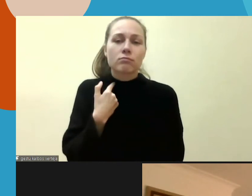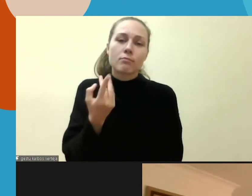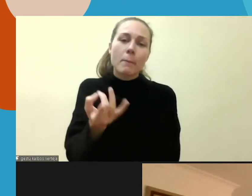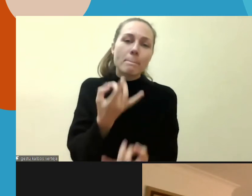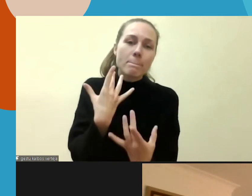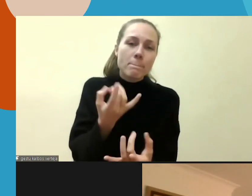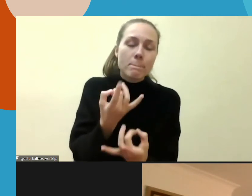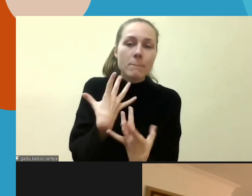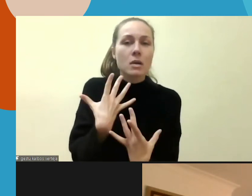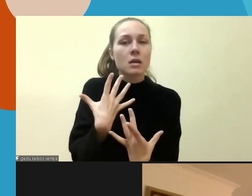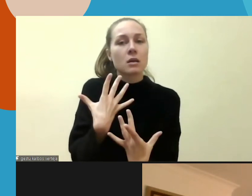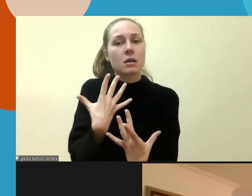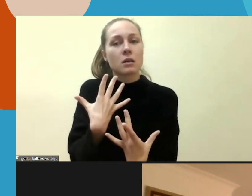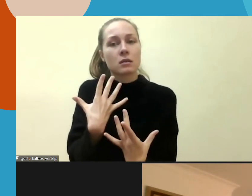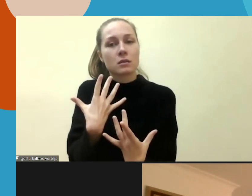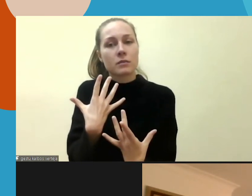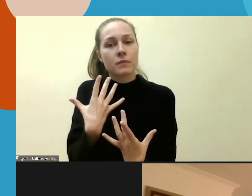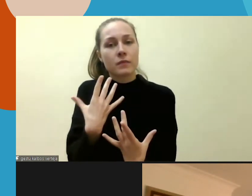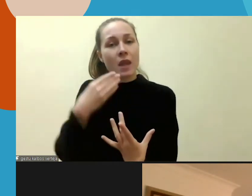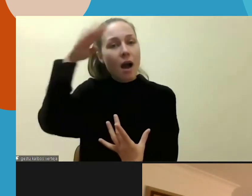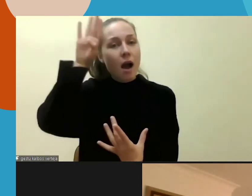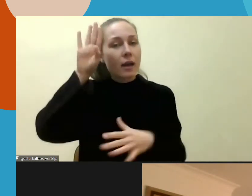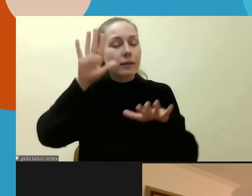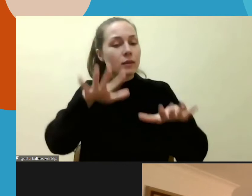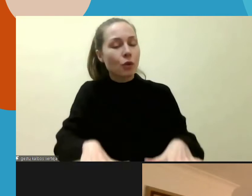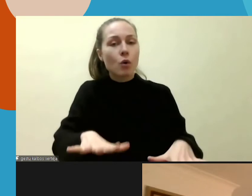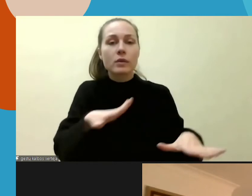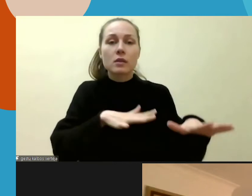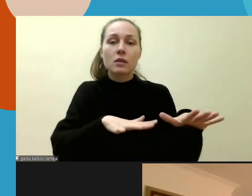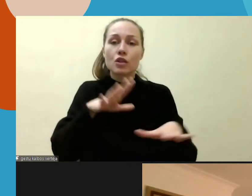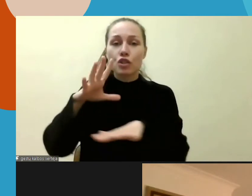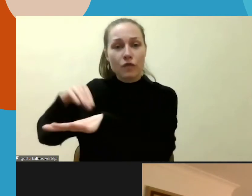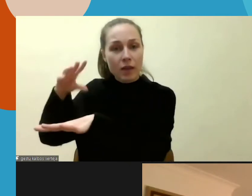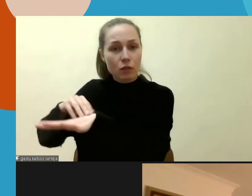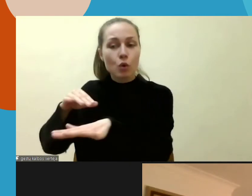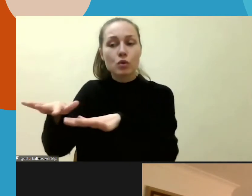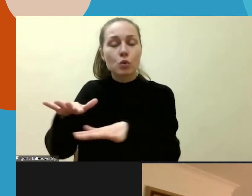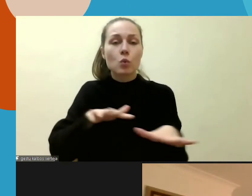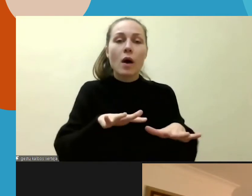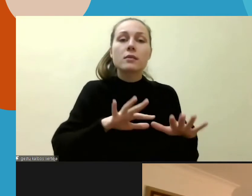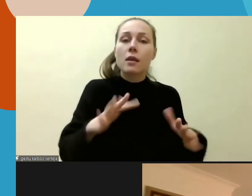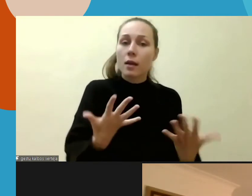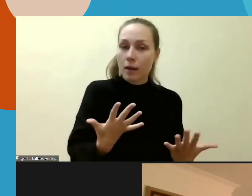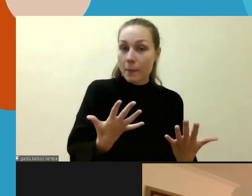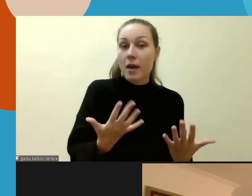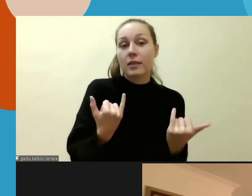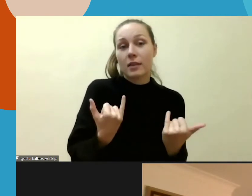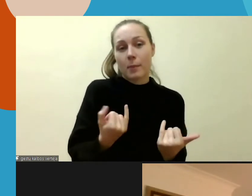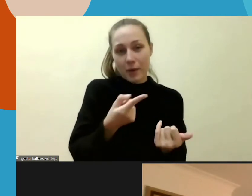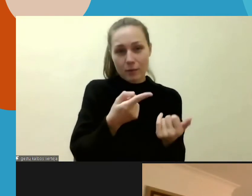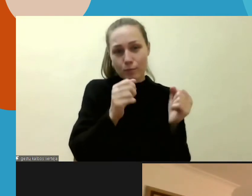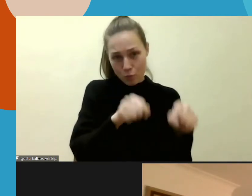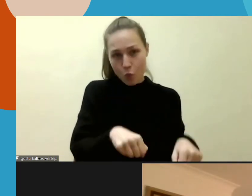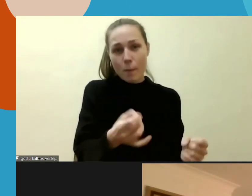Could you please share your experience regarding this in Ireland and in Sweden? So could